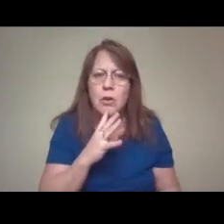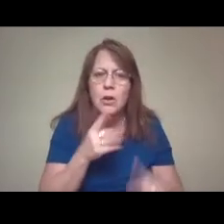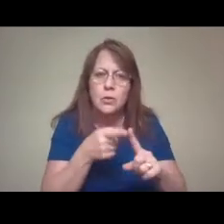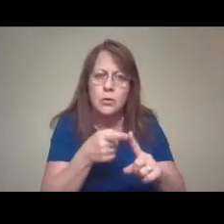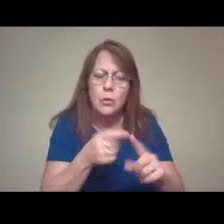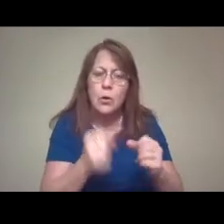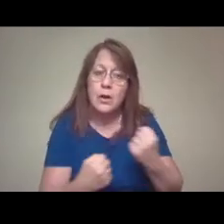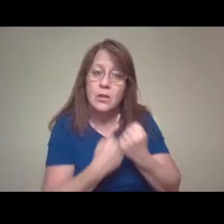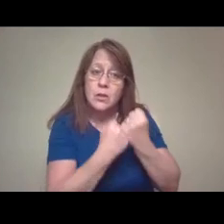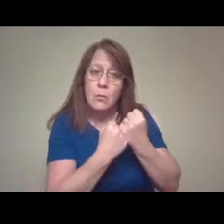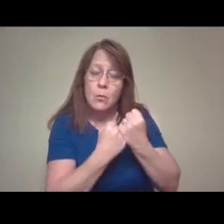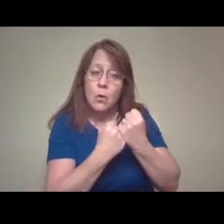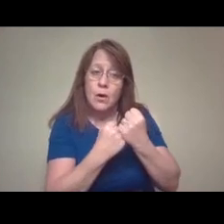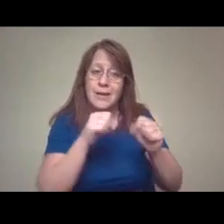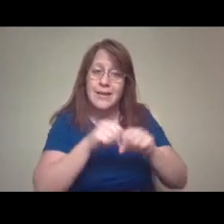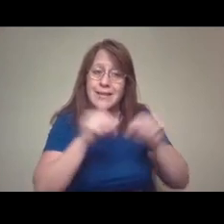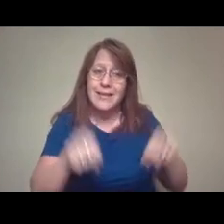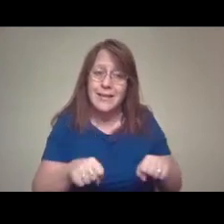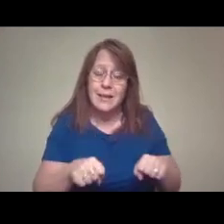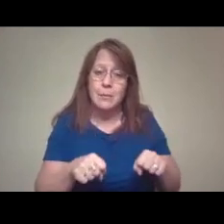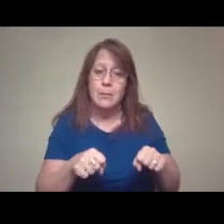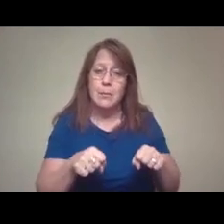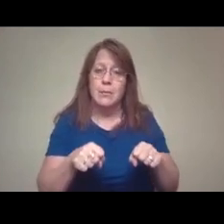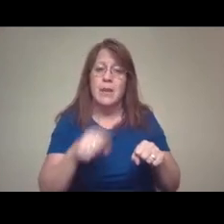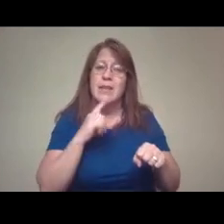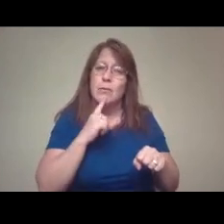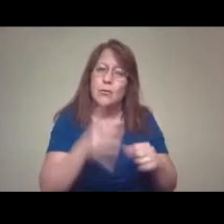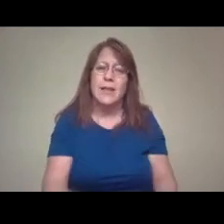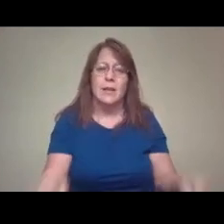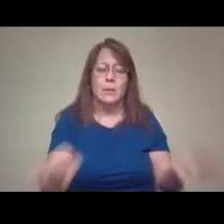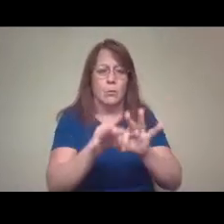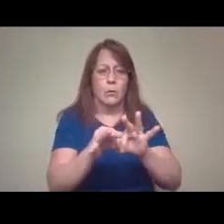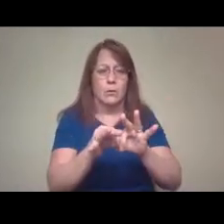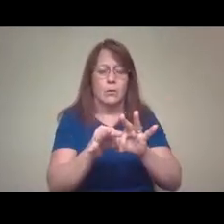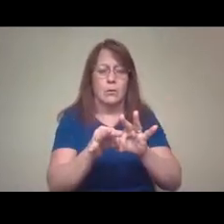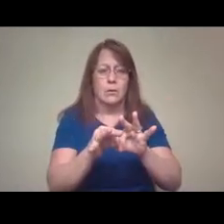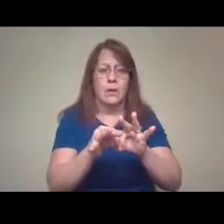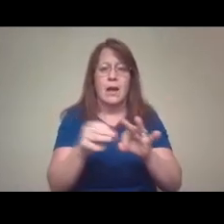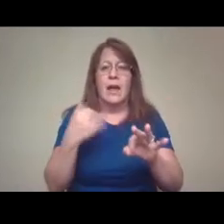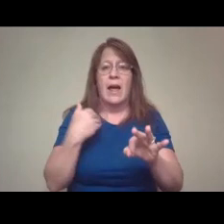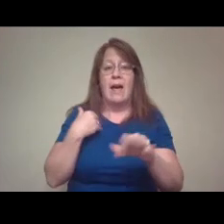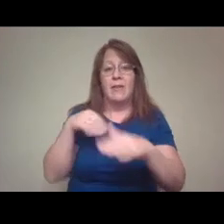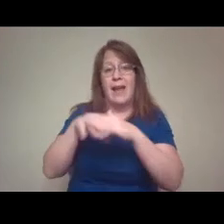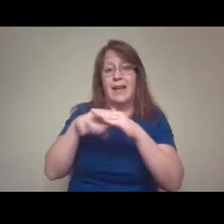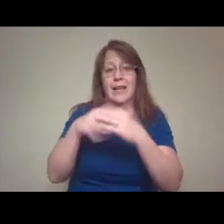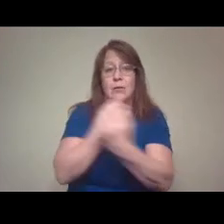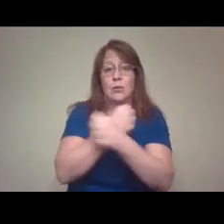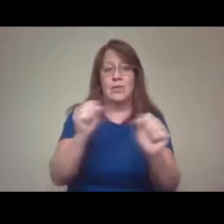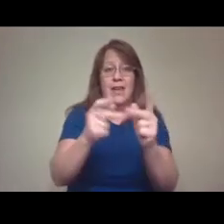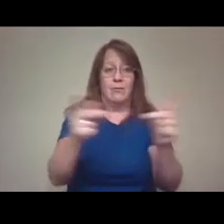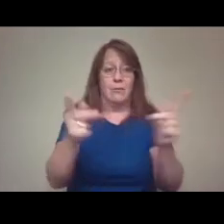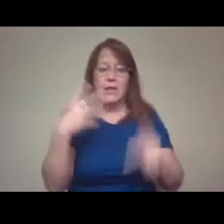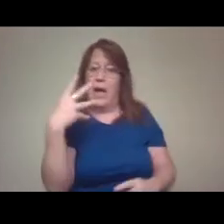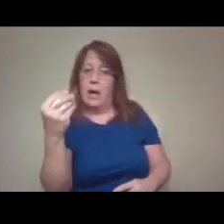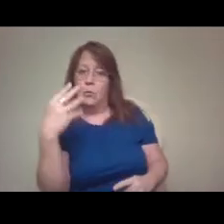system, such as a parent, friend, or mentor, is important. They noted that having access to safe spaces, including outdoor spaces